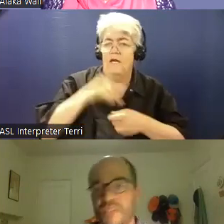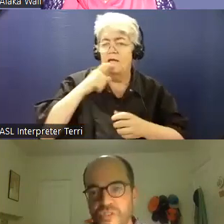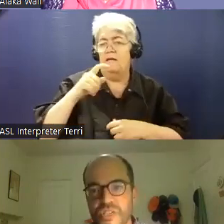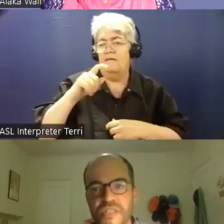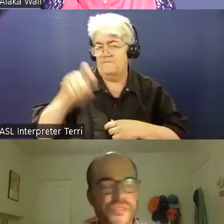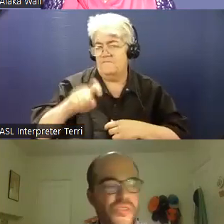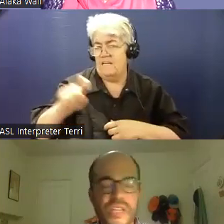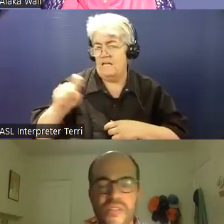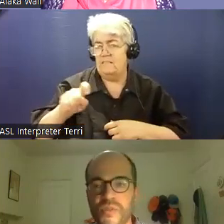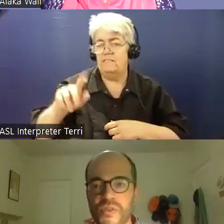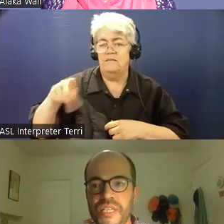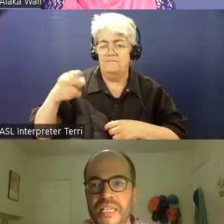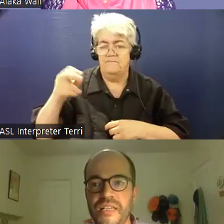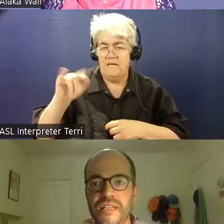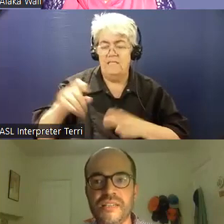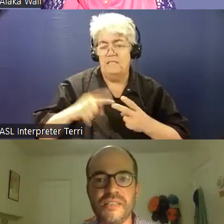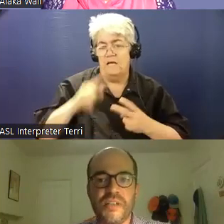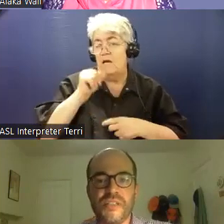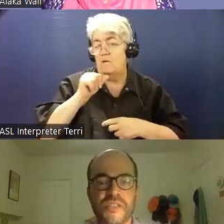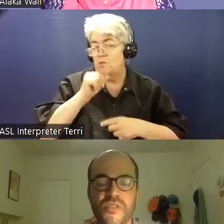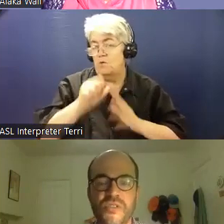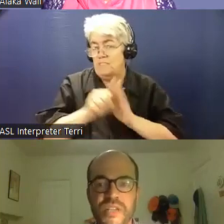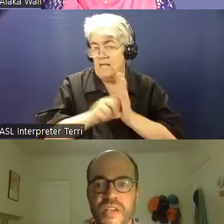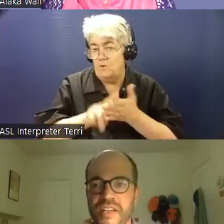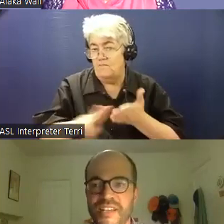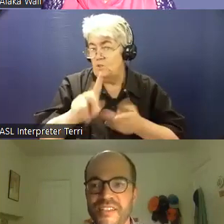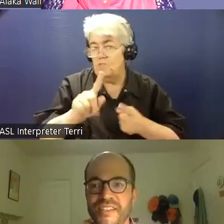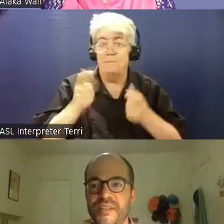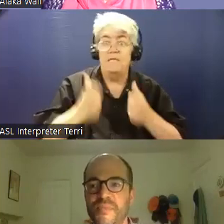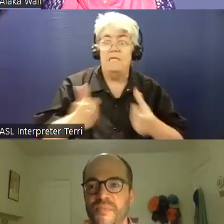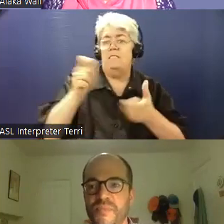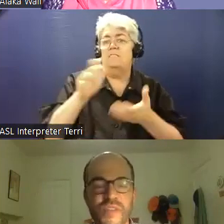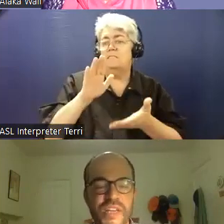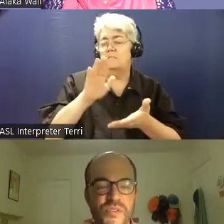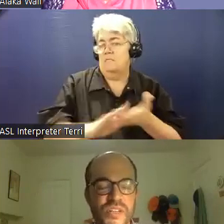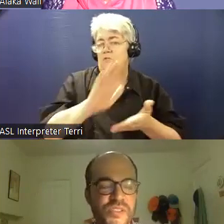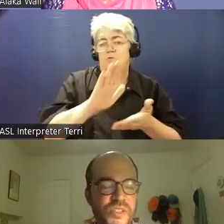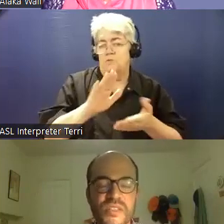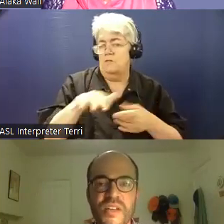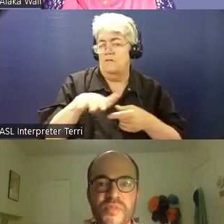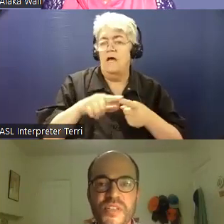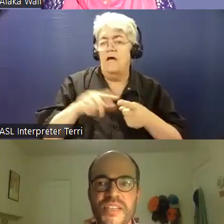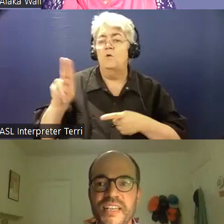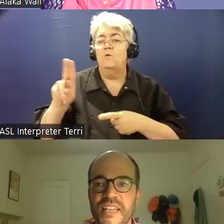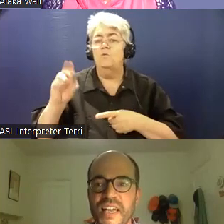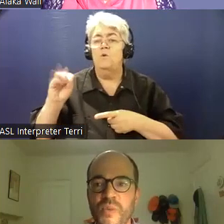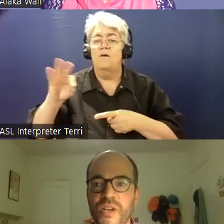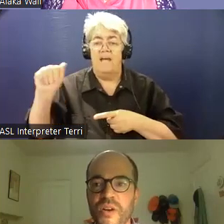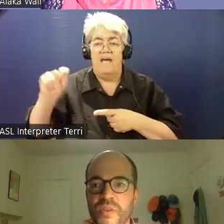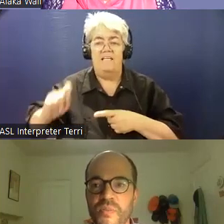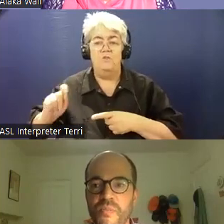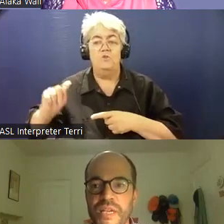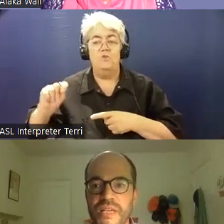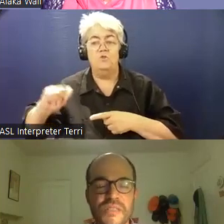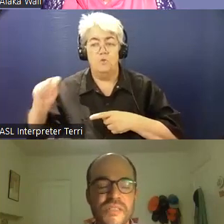My institution is Arizona State University. It's the biggest institution in the area. U of A in Tucson is just the south of us. And we